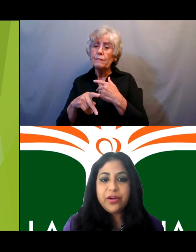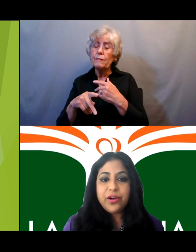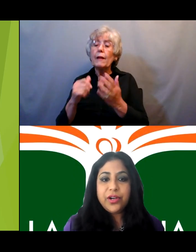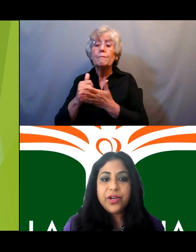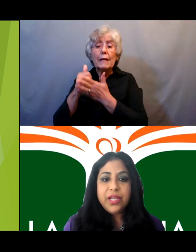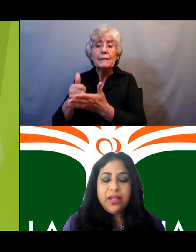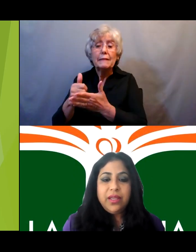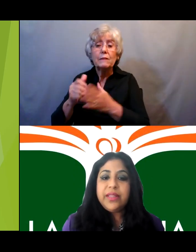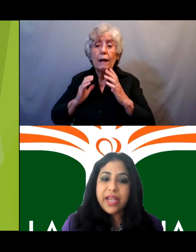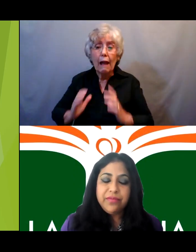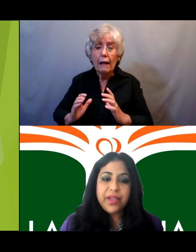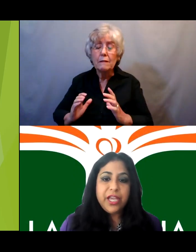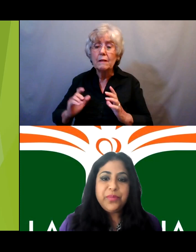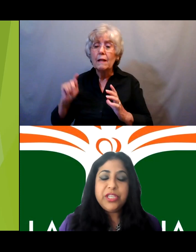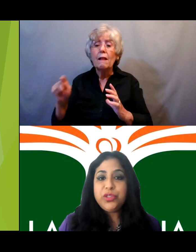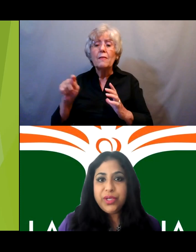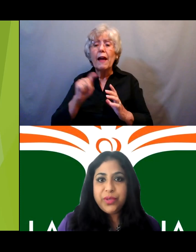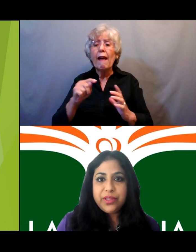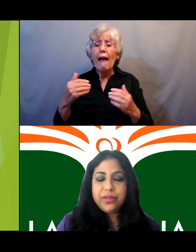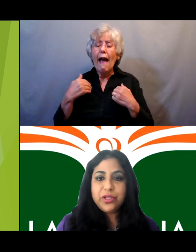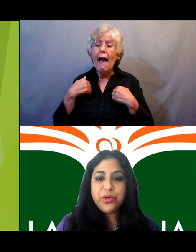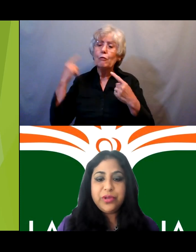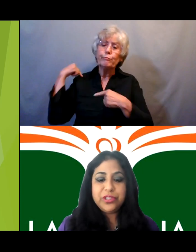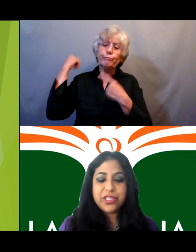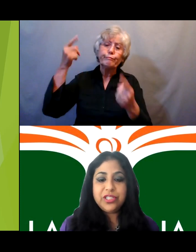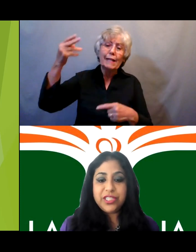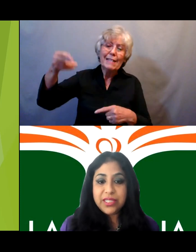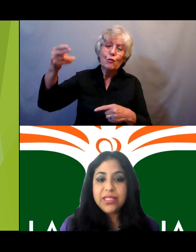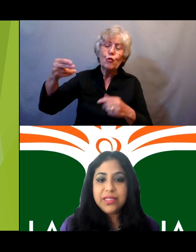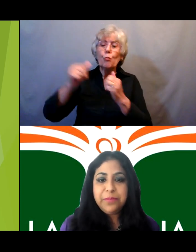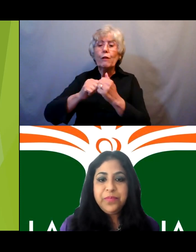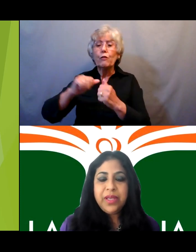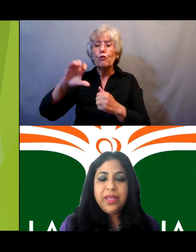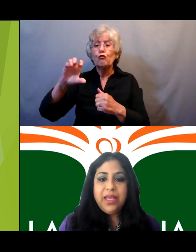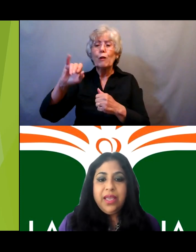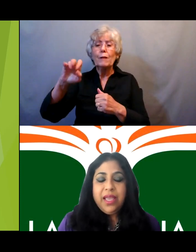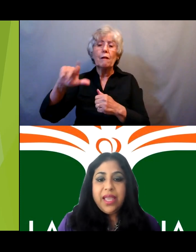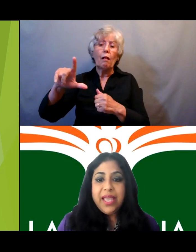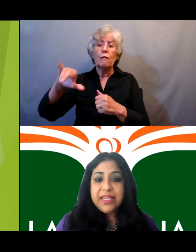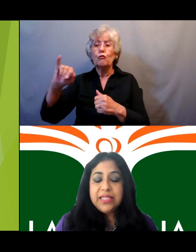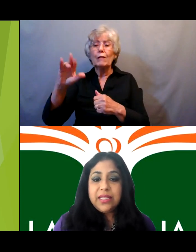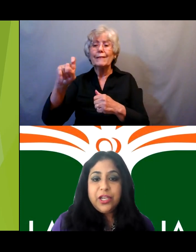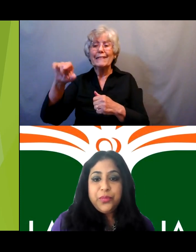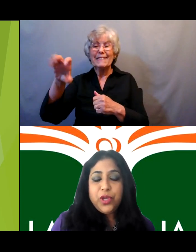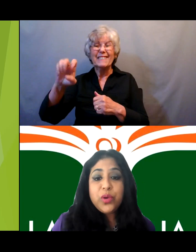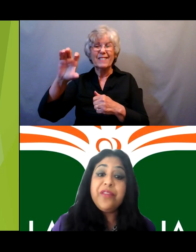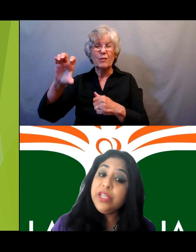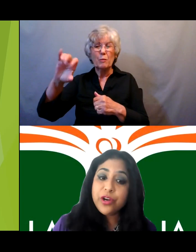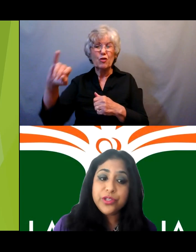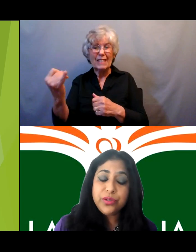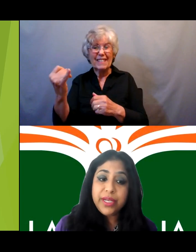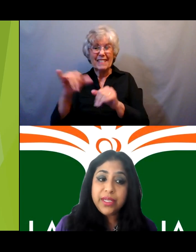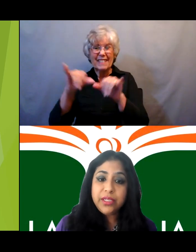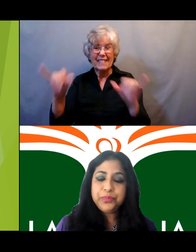clients that have history with the criminal justice system, and who have